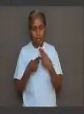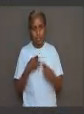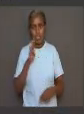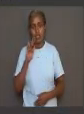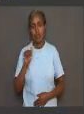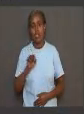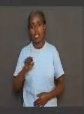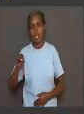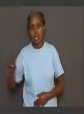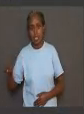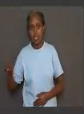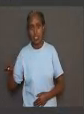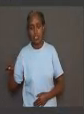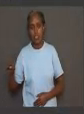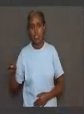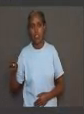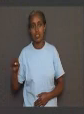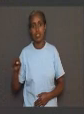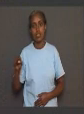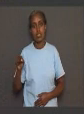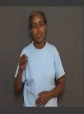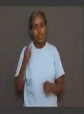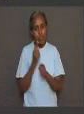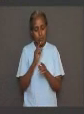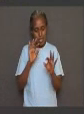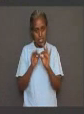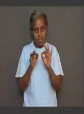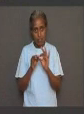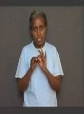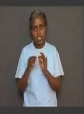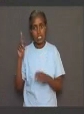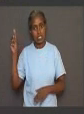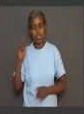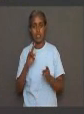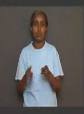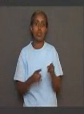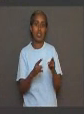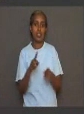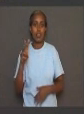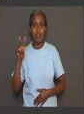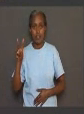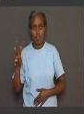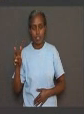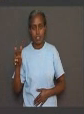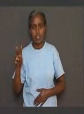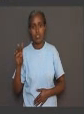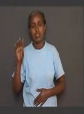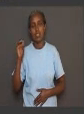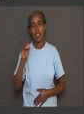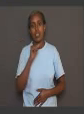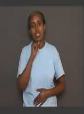Multiplication by a scalar is formally defined this way. V is